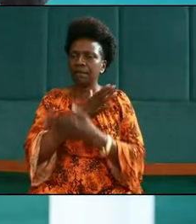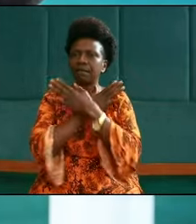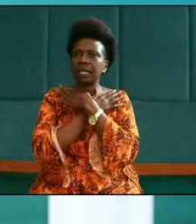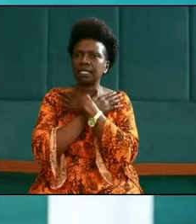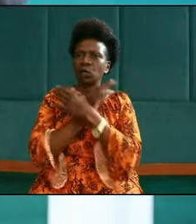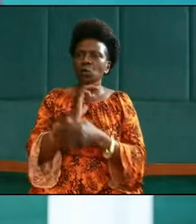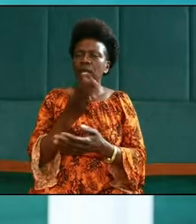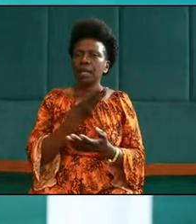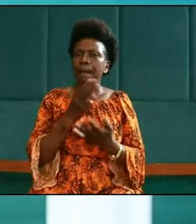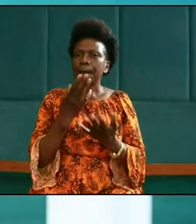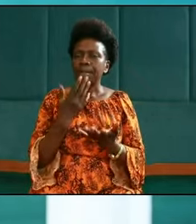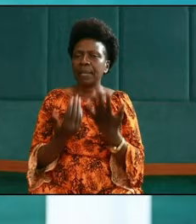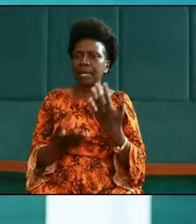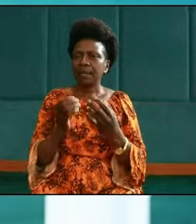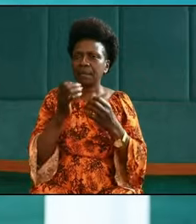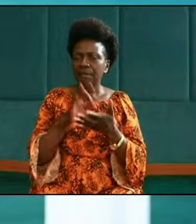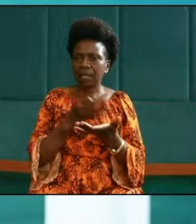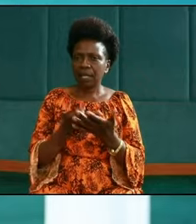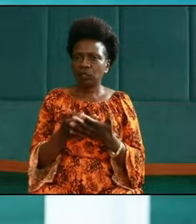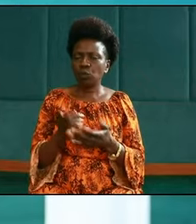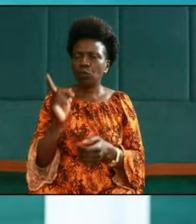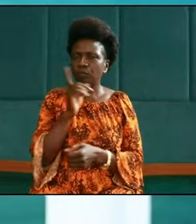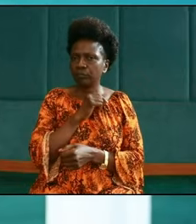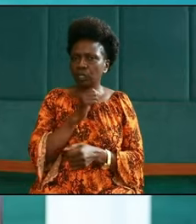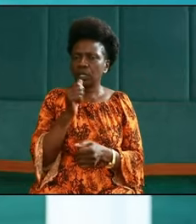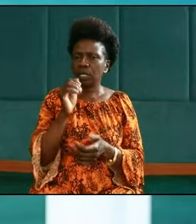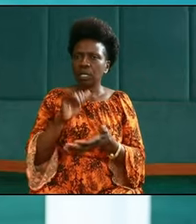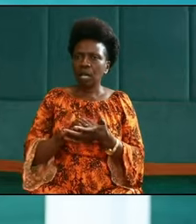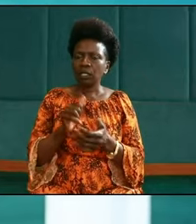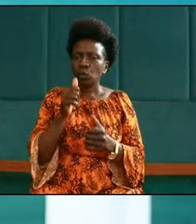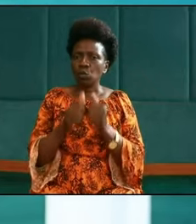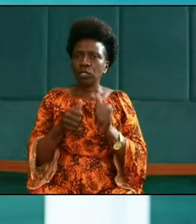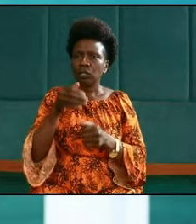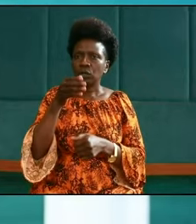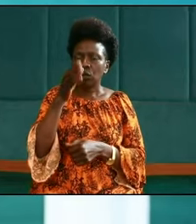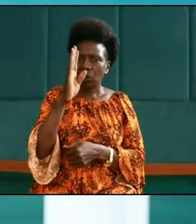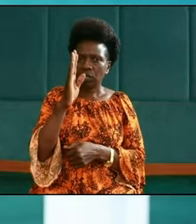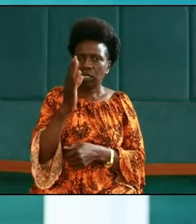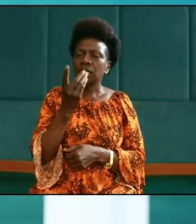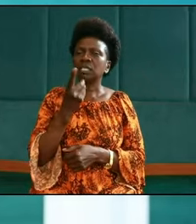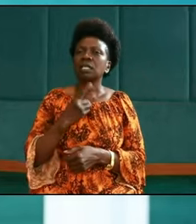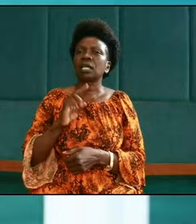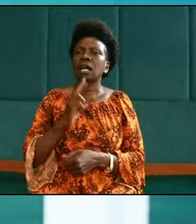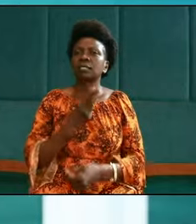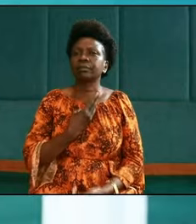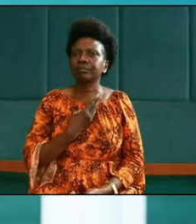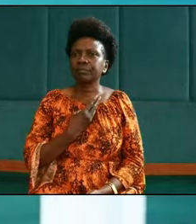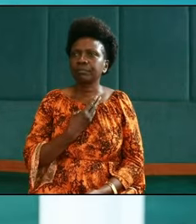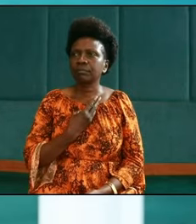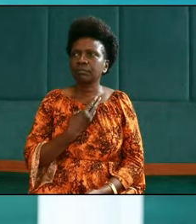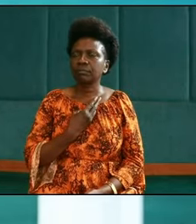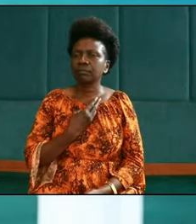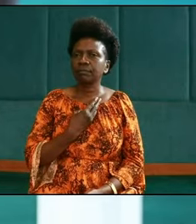friends, we may fail to accomplish that which God desires of us. We might